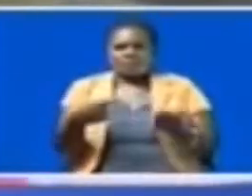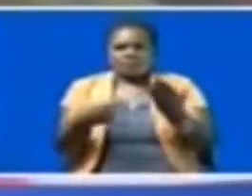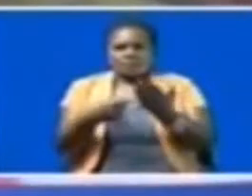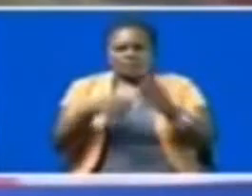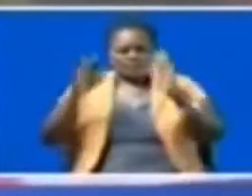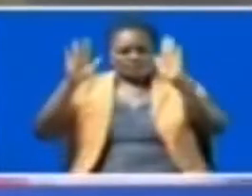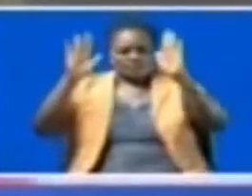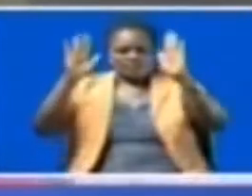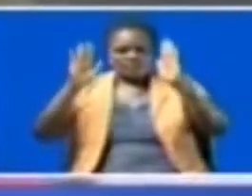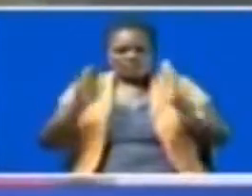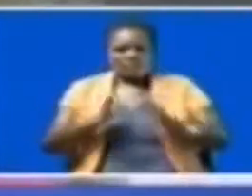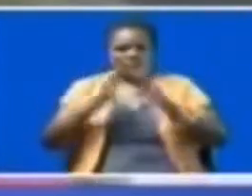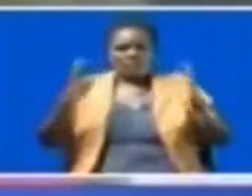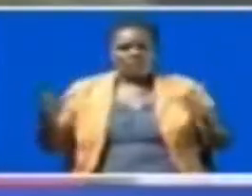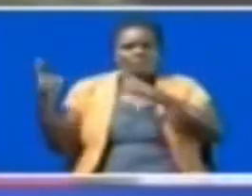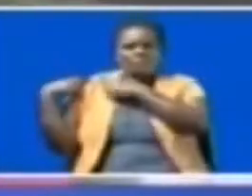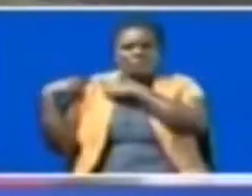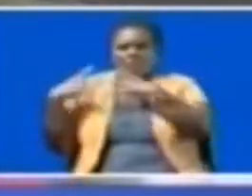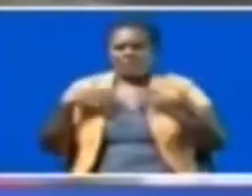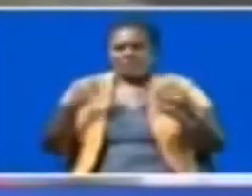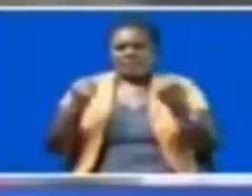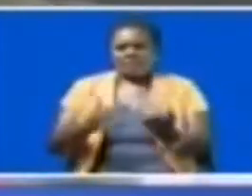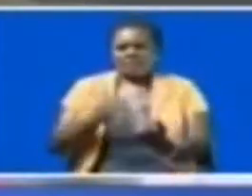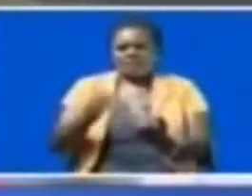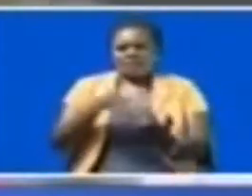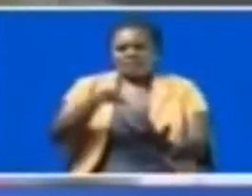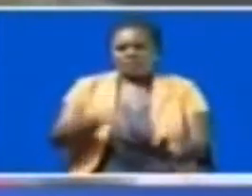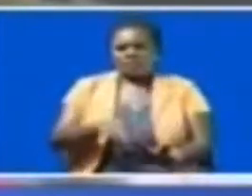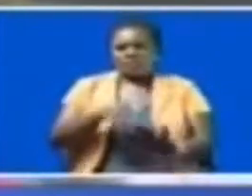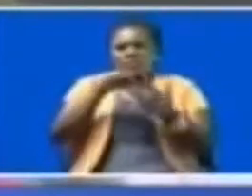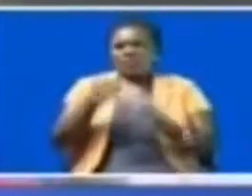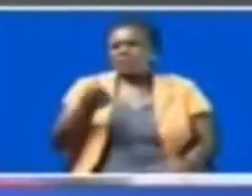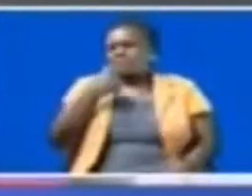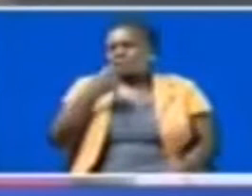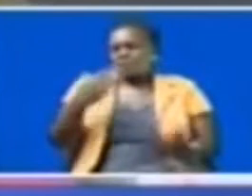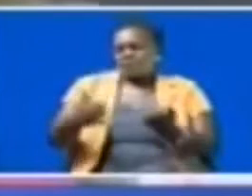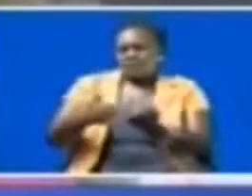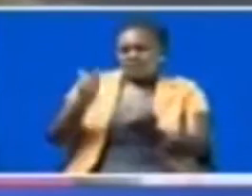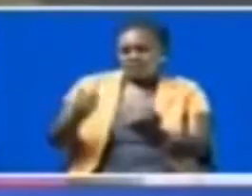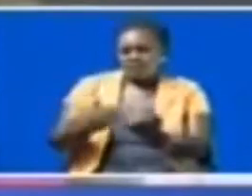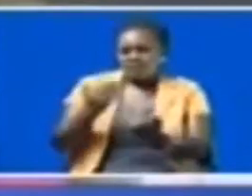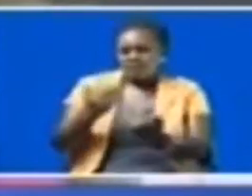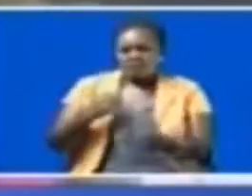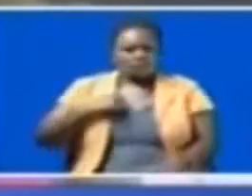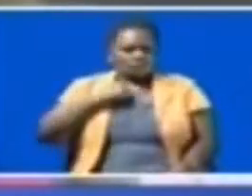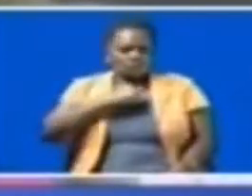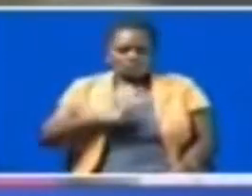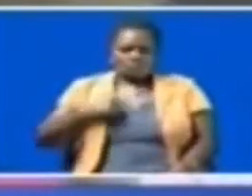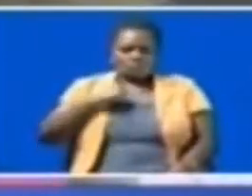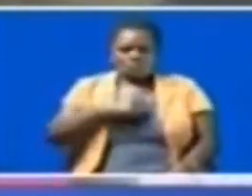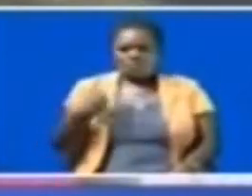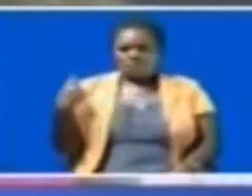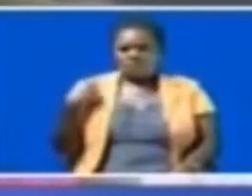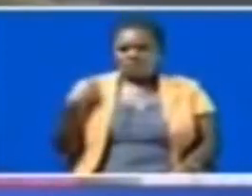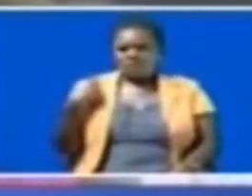a very major role in healthcare delivery, especially in terms of pharmaceutical care. Unfortunately, the numbers of